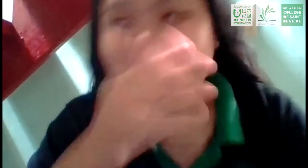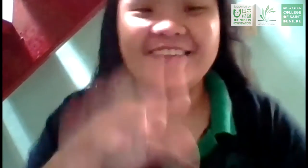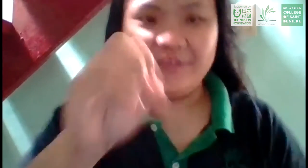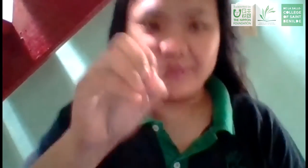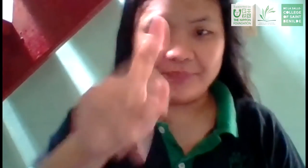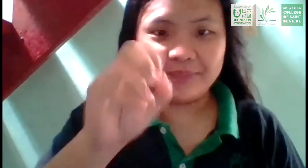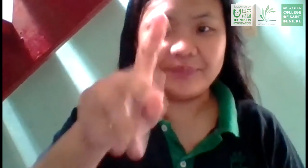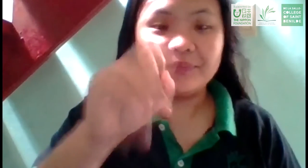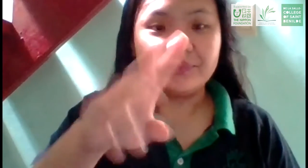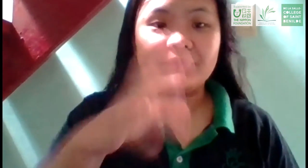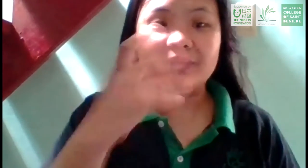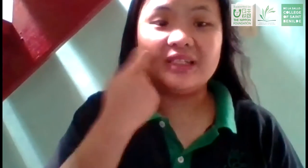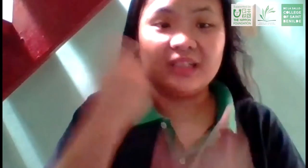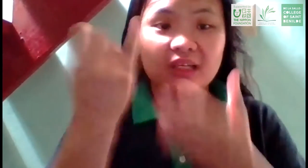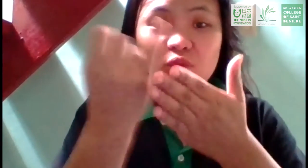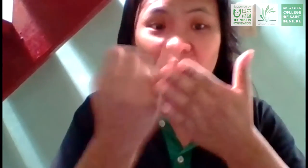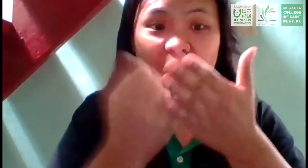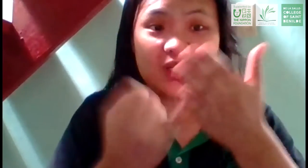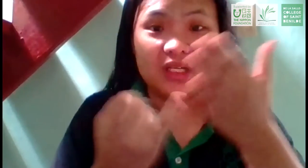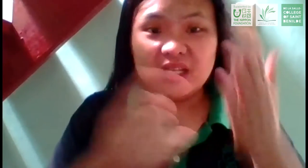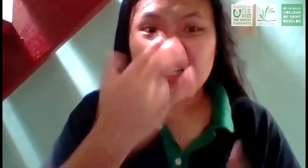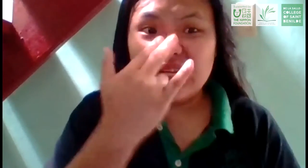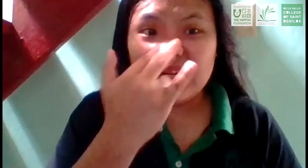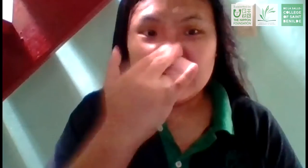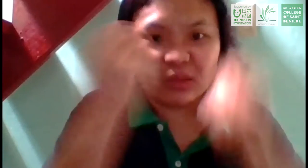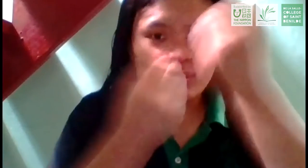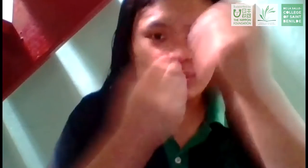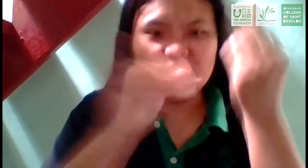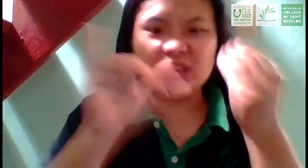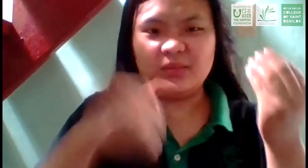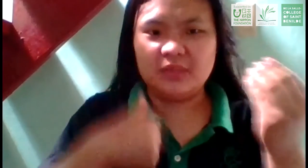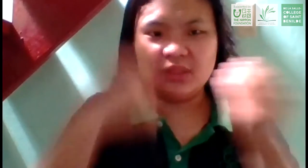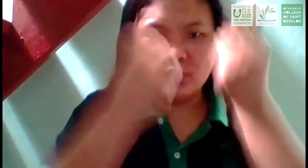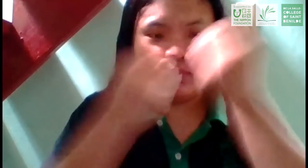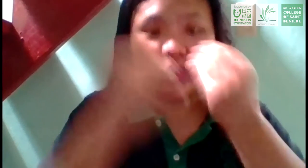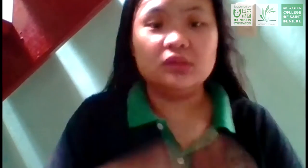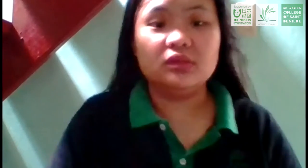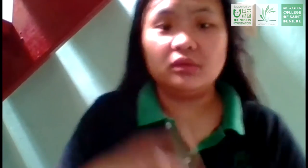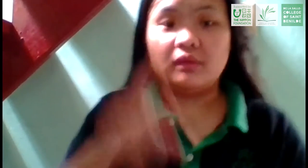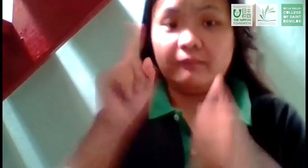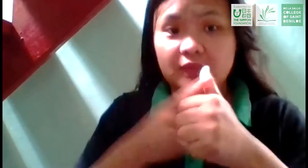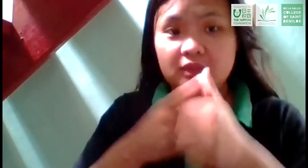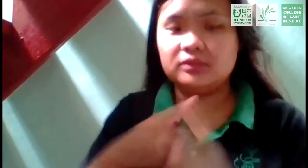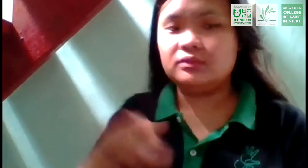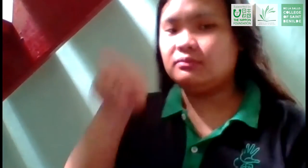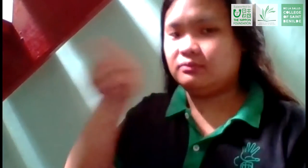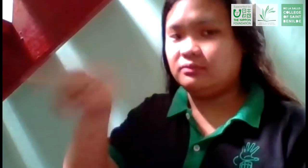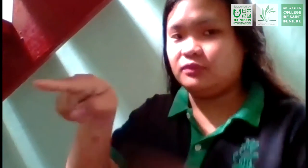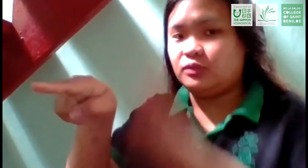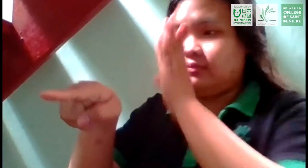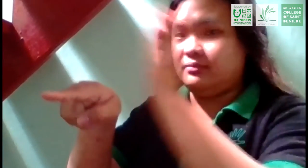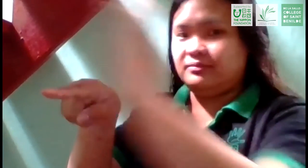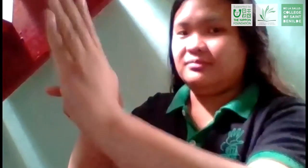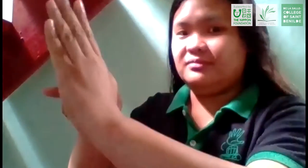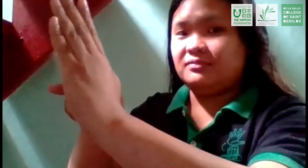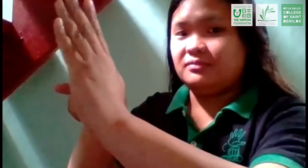Okay, so sorry, I'm having a technical problem as well. So in the illustration, I think Nat was